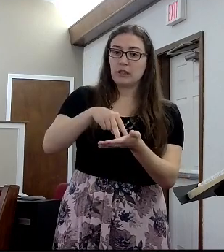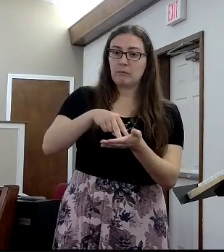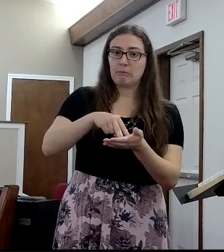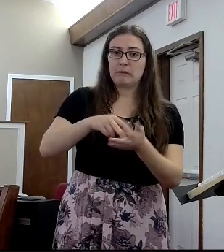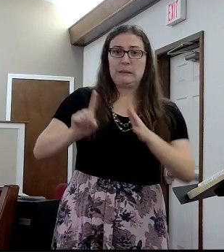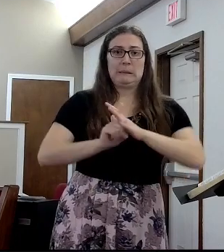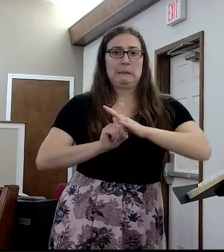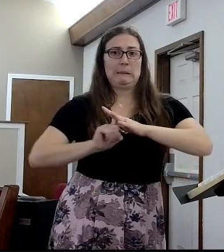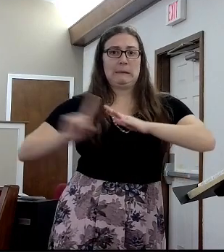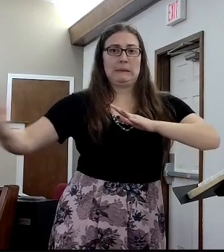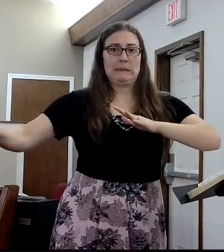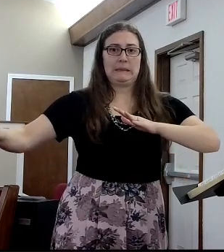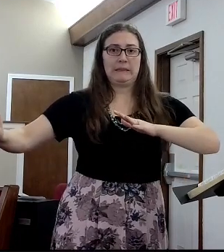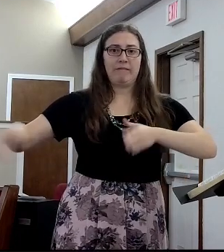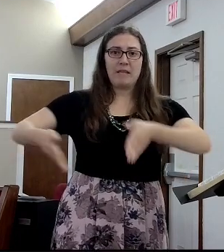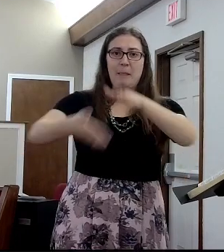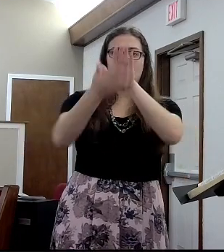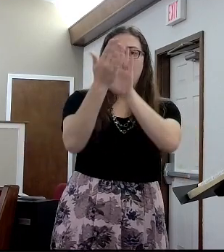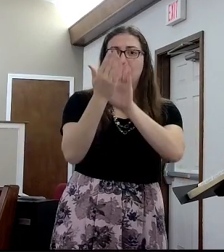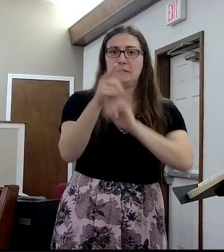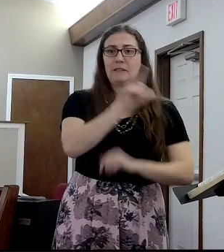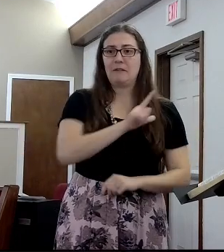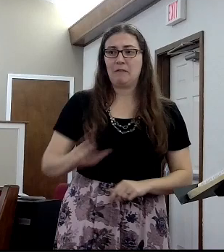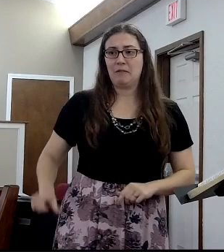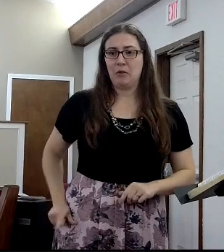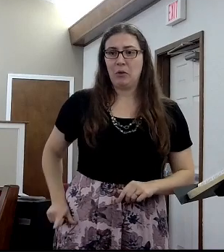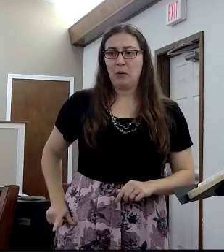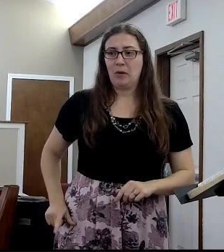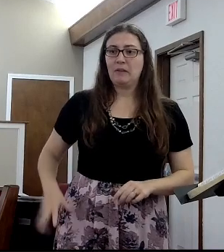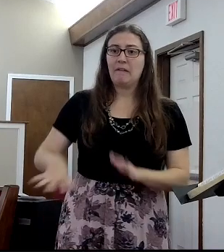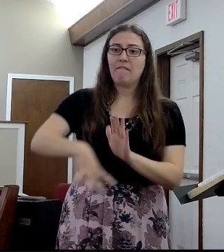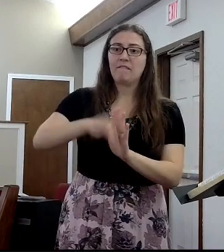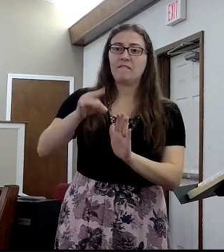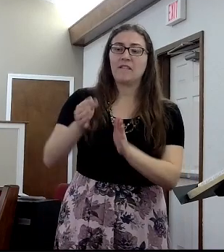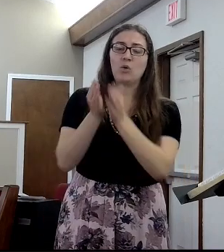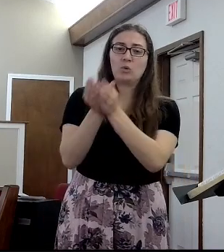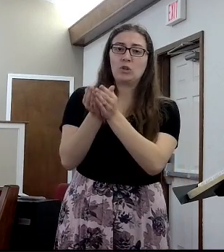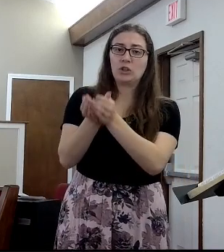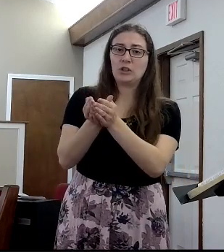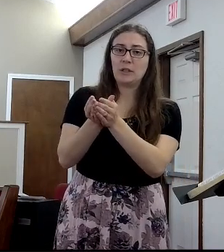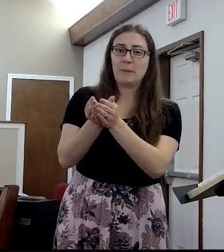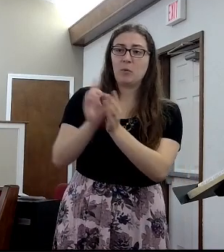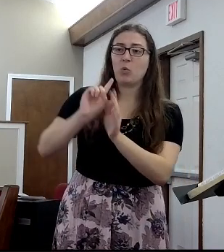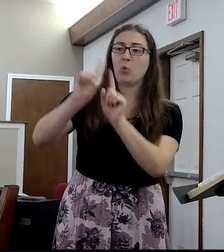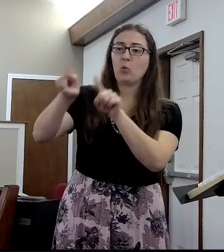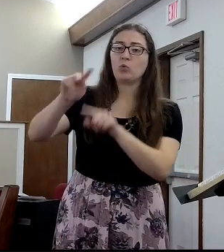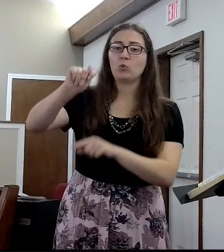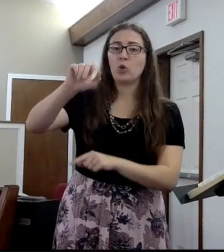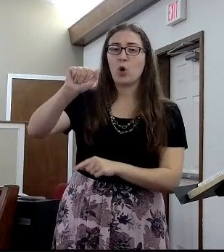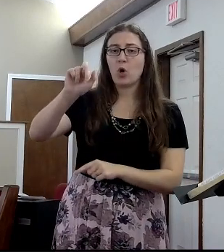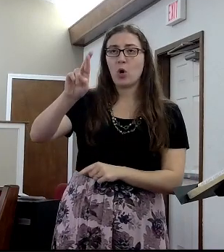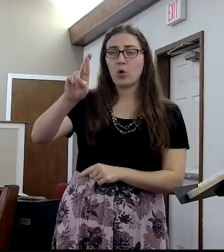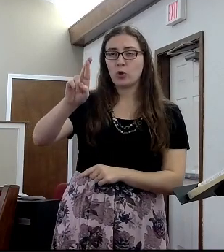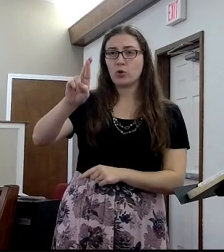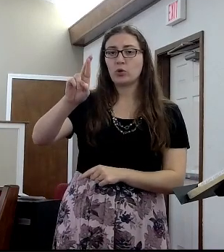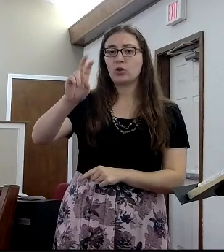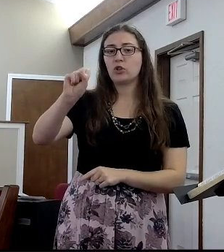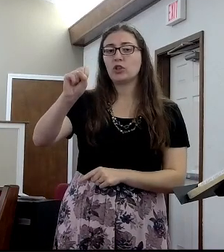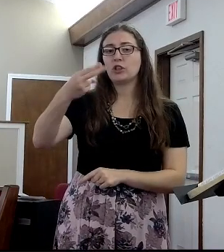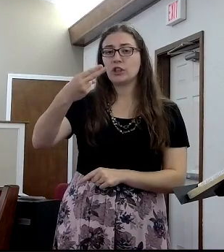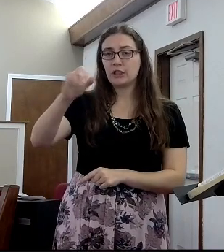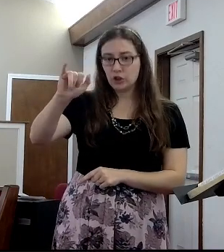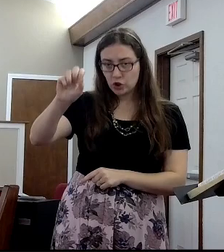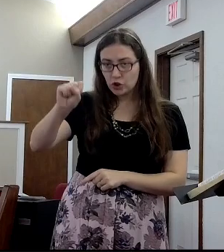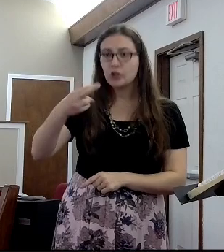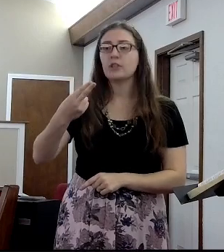Tarshish from the presence of the Lord and went down to Joppa. And he found a ship going to Tarshish. So he paid the fare